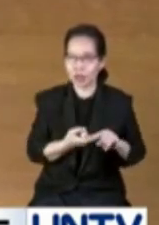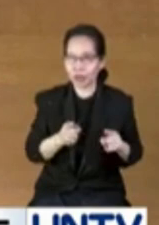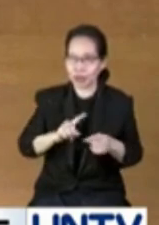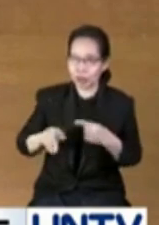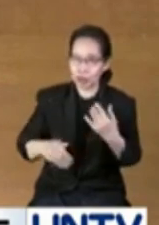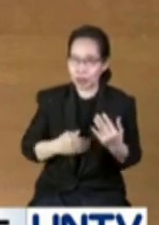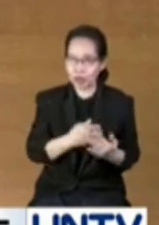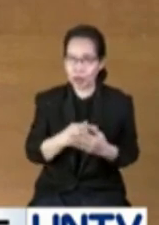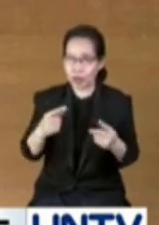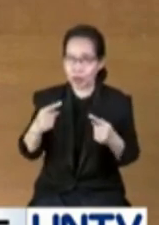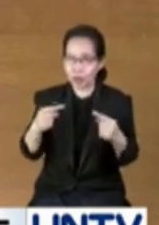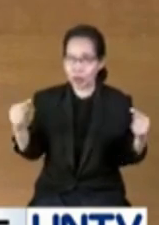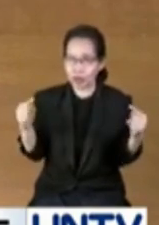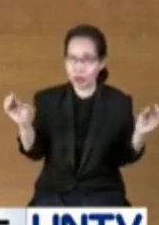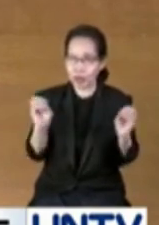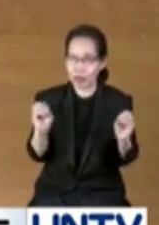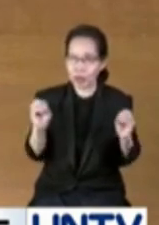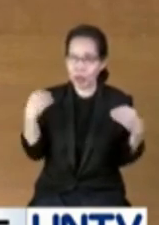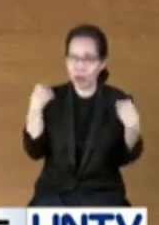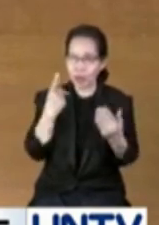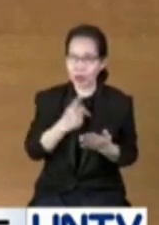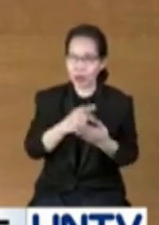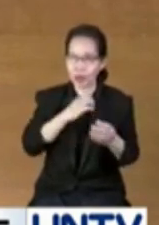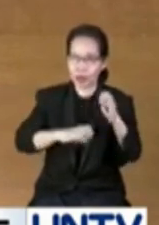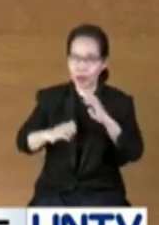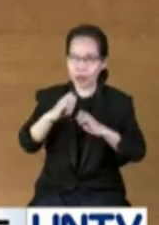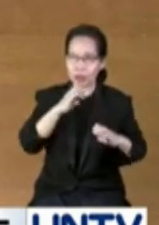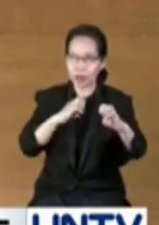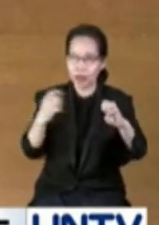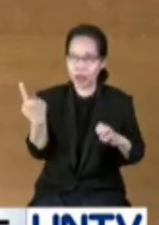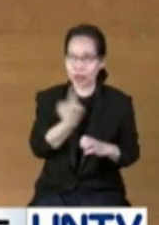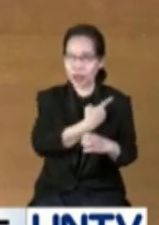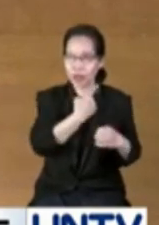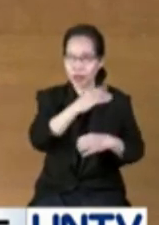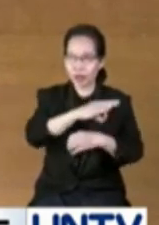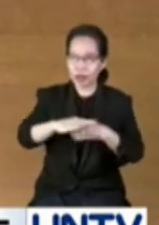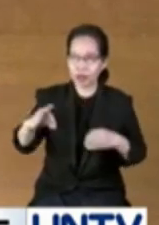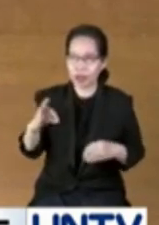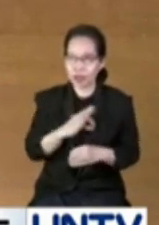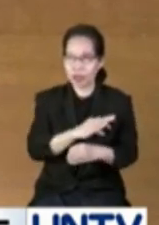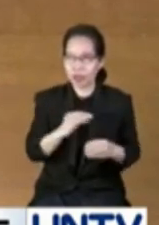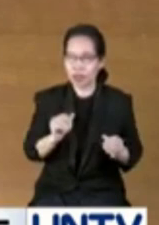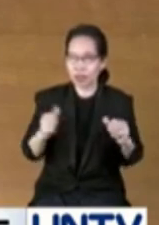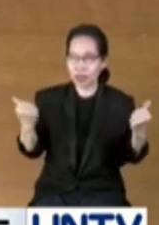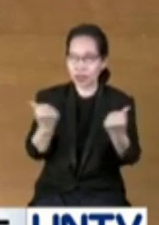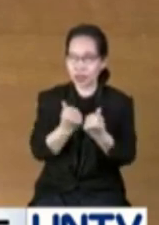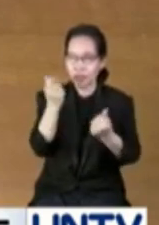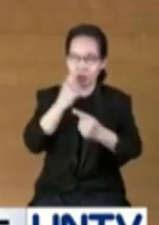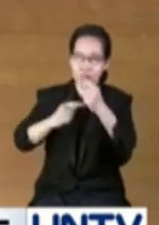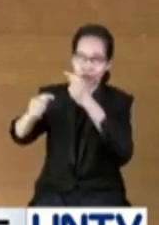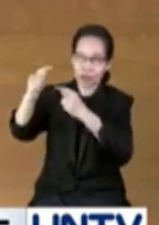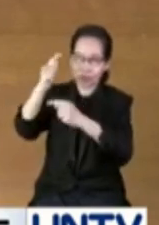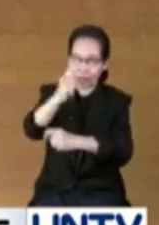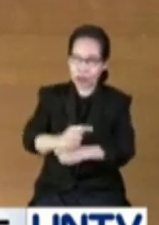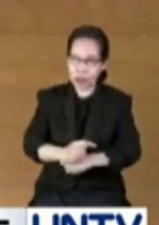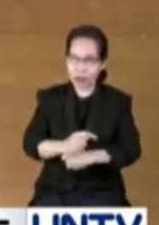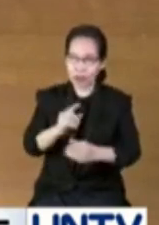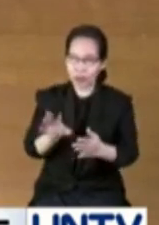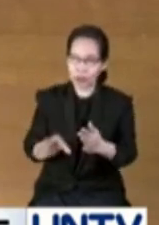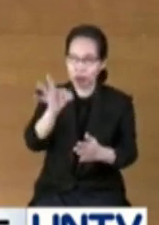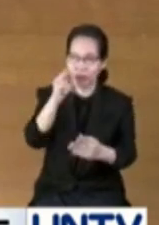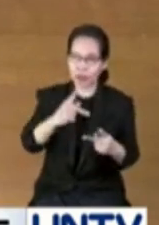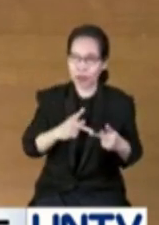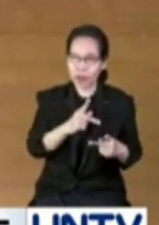none, has proven effective. We have formed strategic alliances with our traditional and newfound partners in the